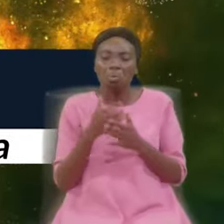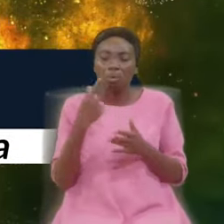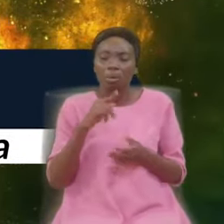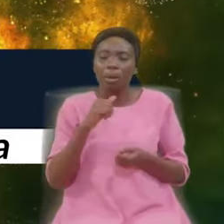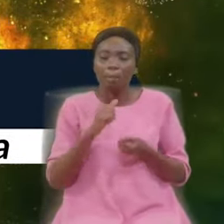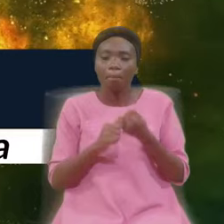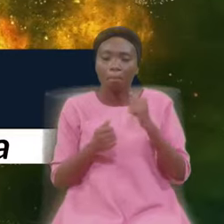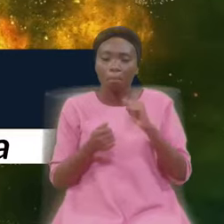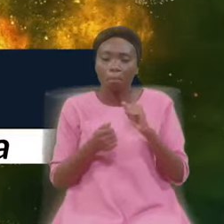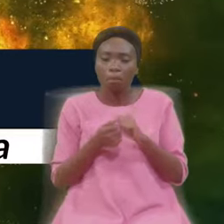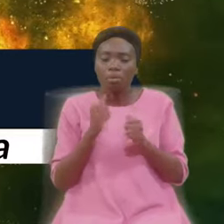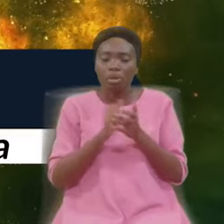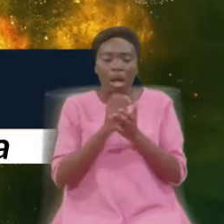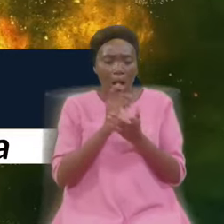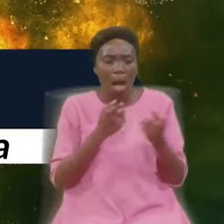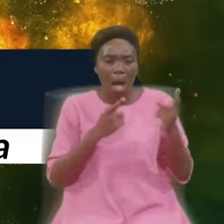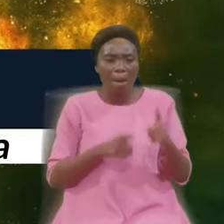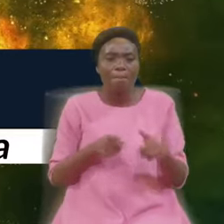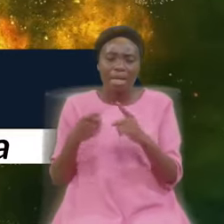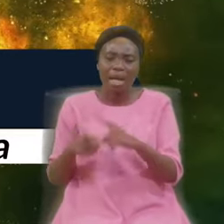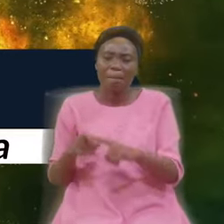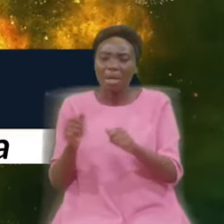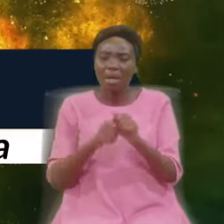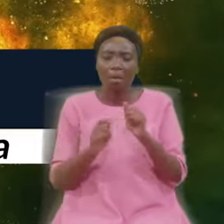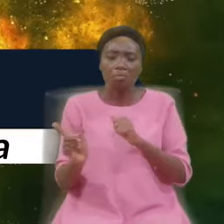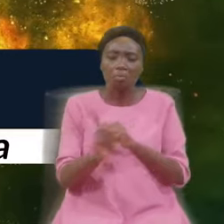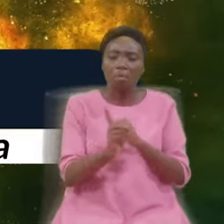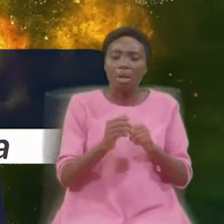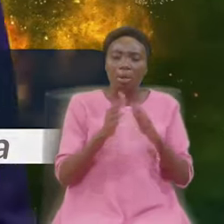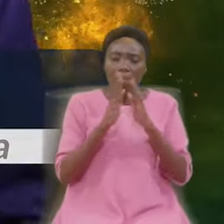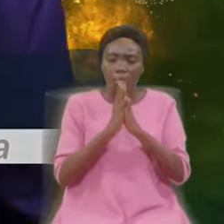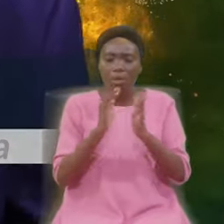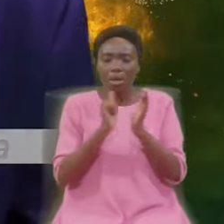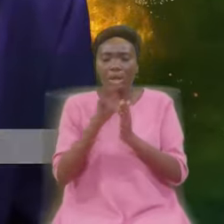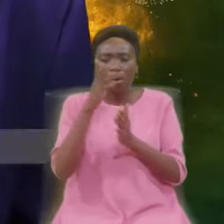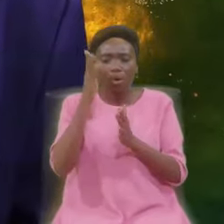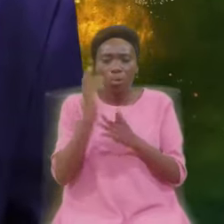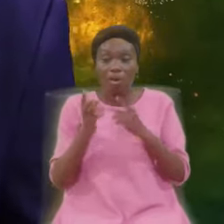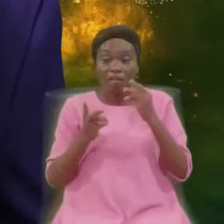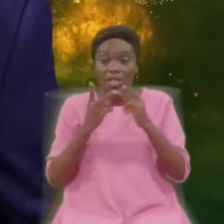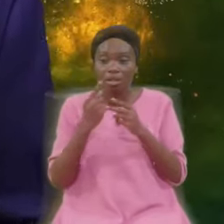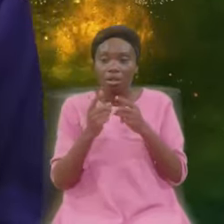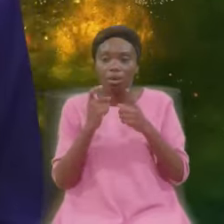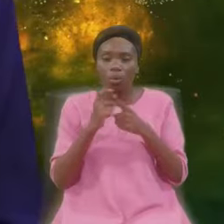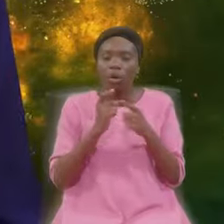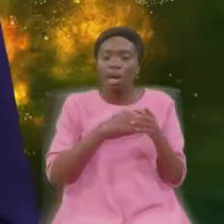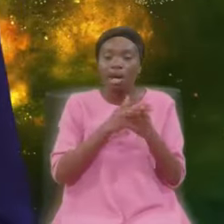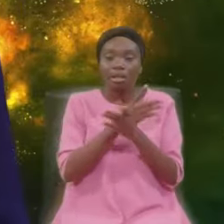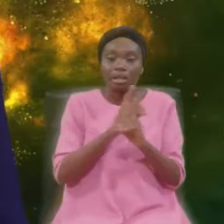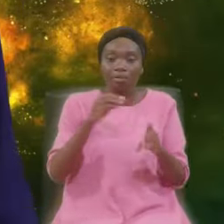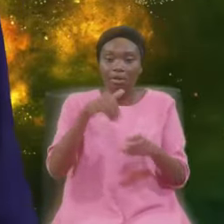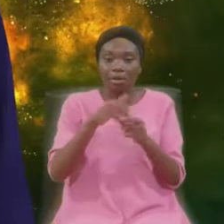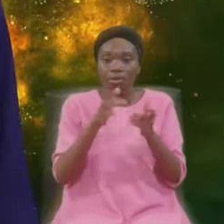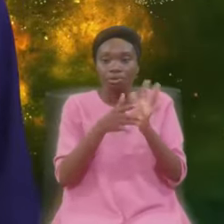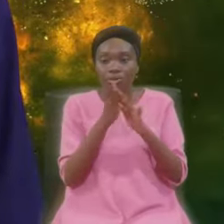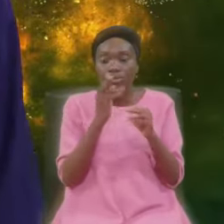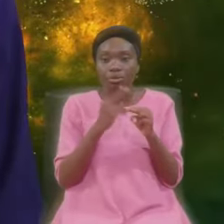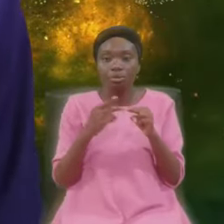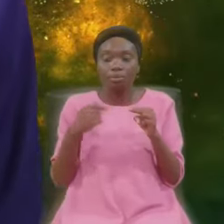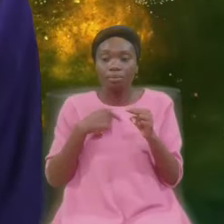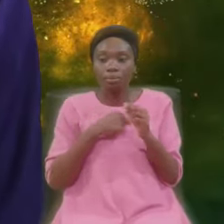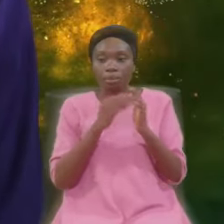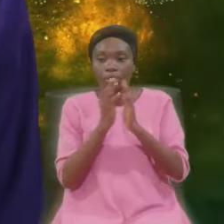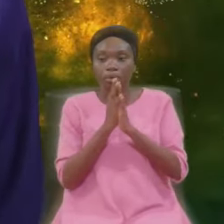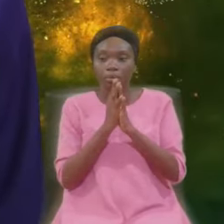everywhere. Pray for the Lord to visit his world and deliver. In Jesus' name